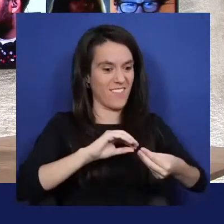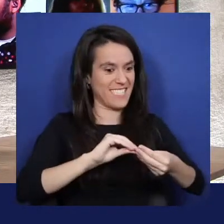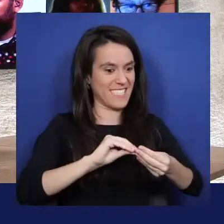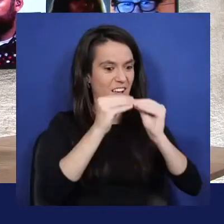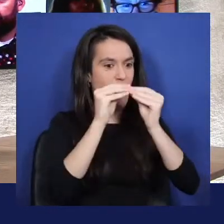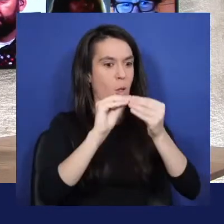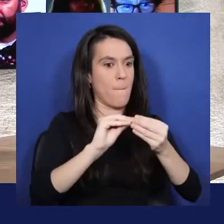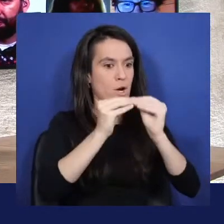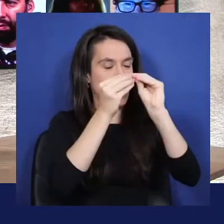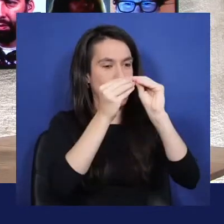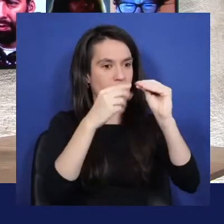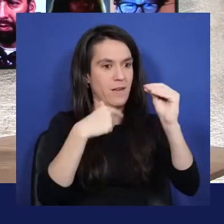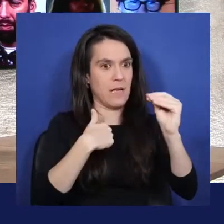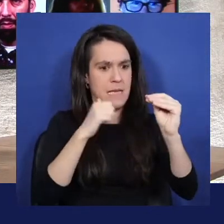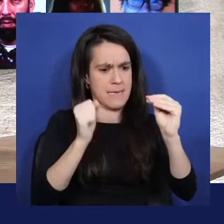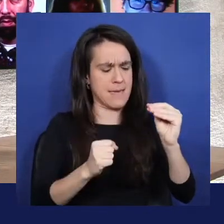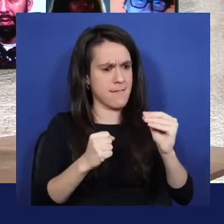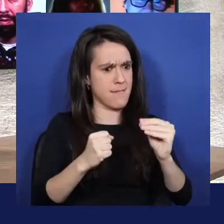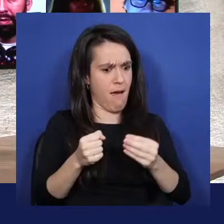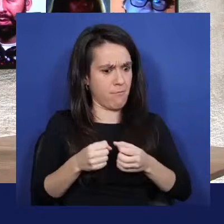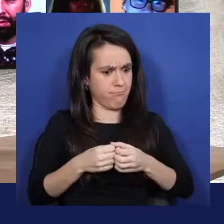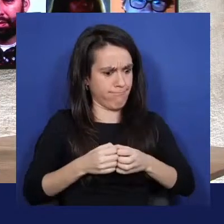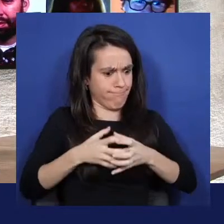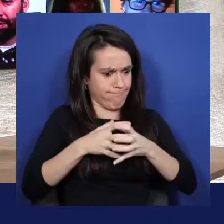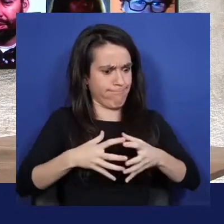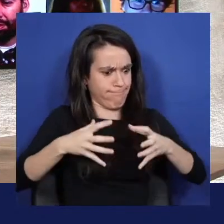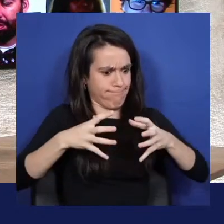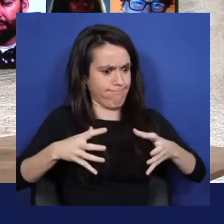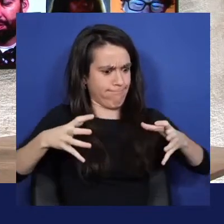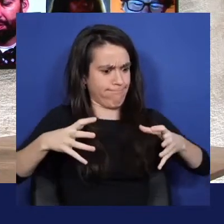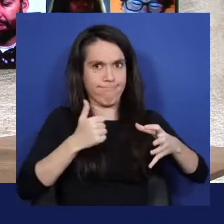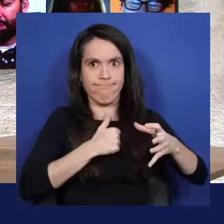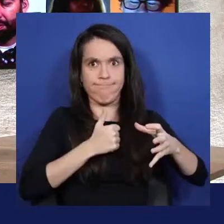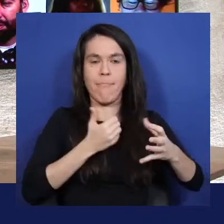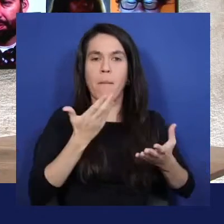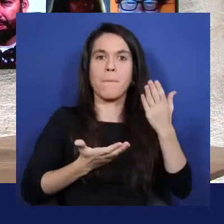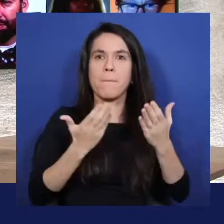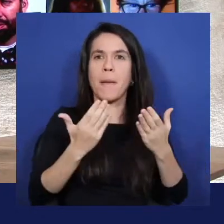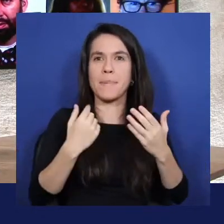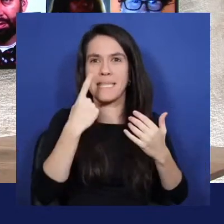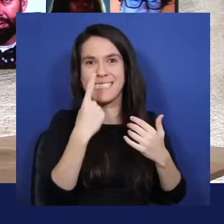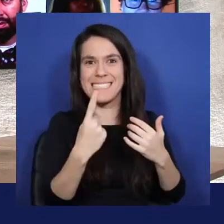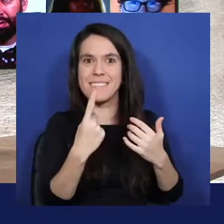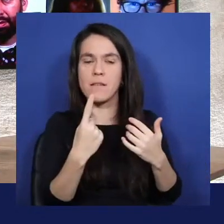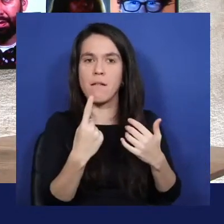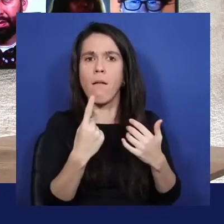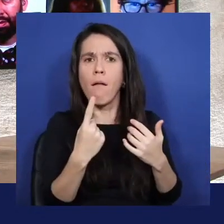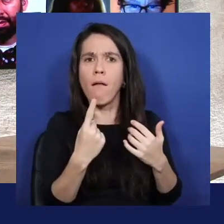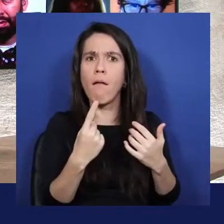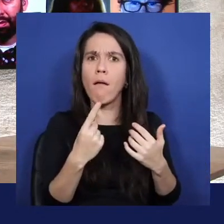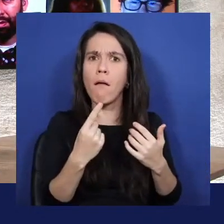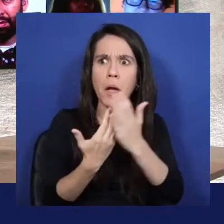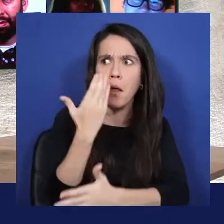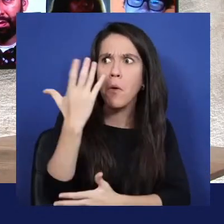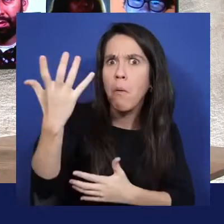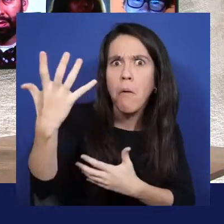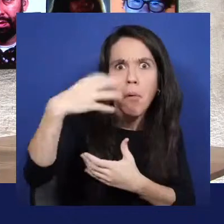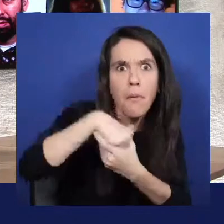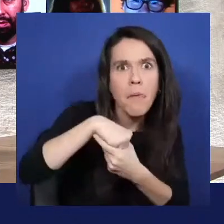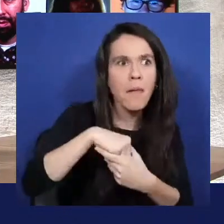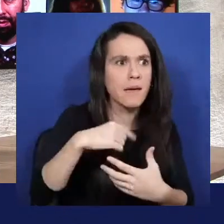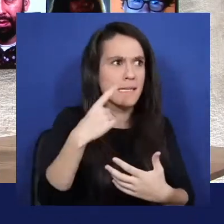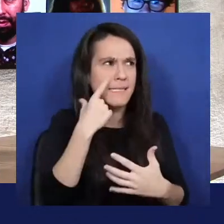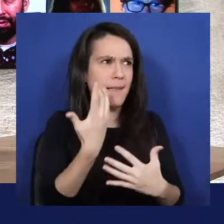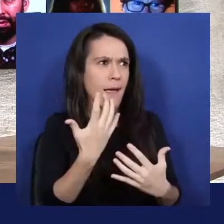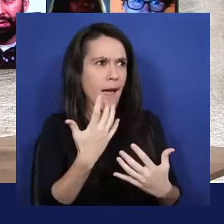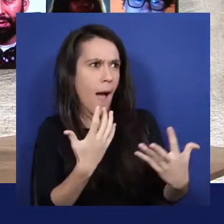grow yourself. So you can also start with using out of the box stuff and then going to custom, going to writing